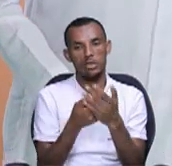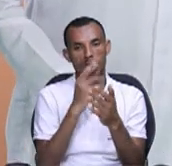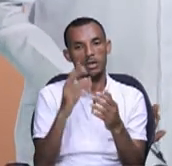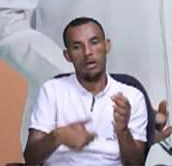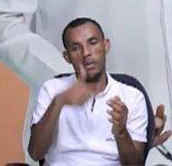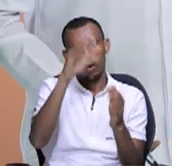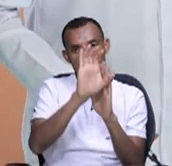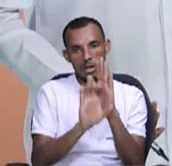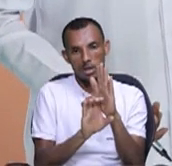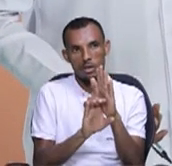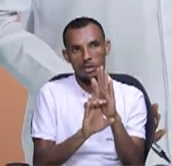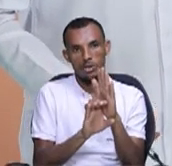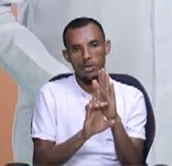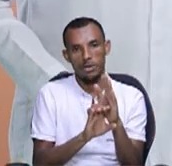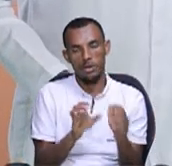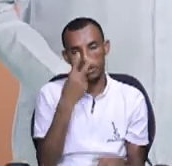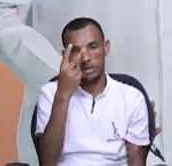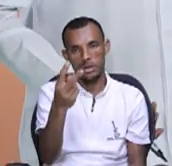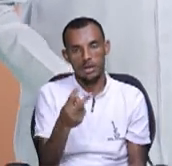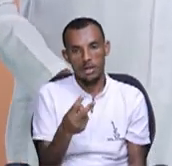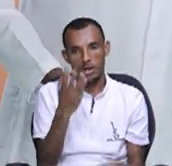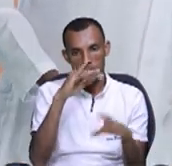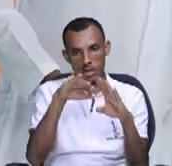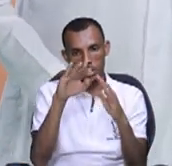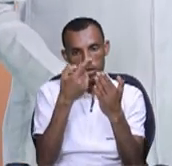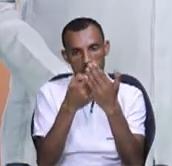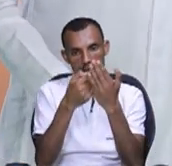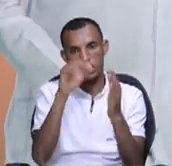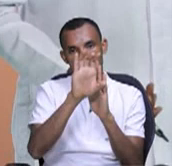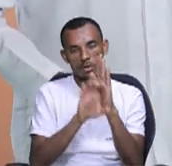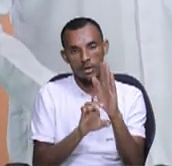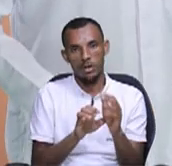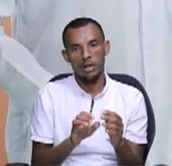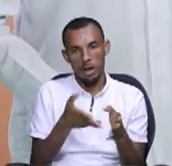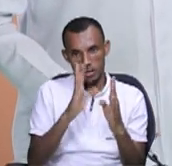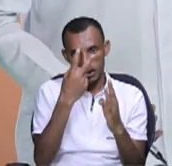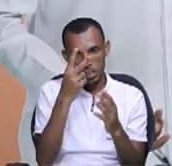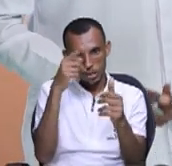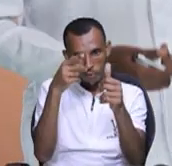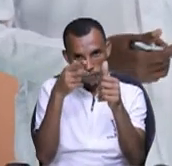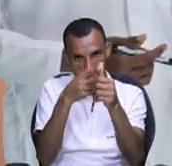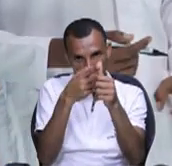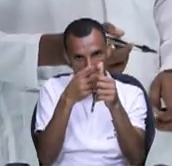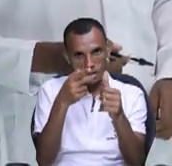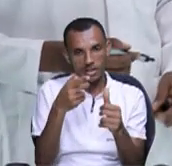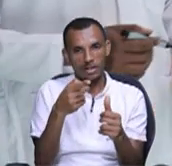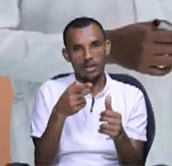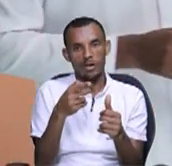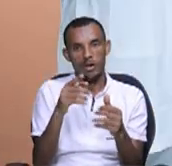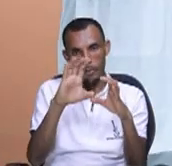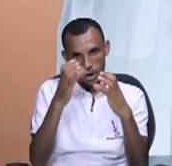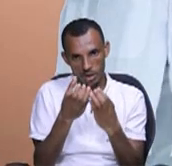main contents seen in this chapter, the whole. Let me see the first